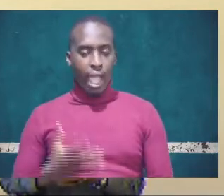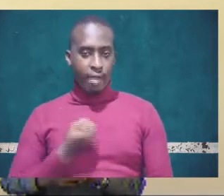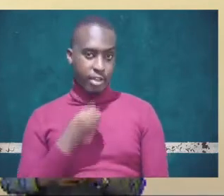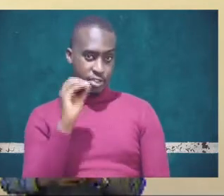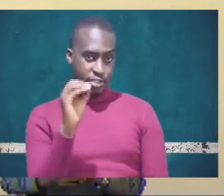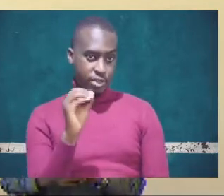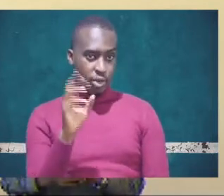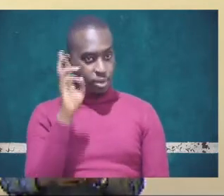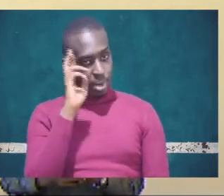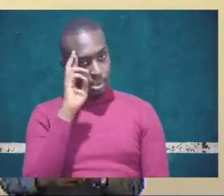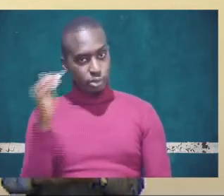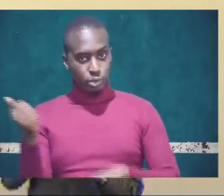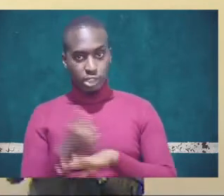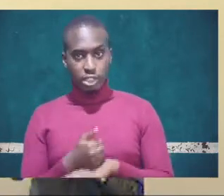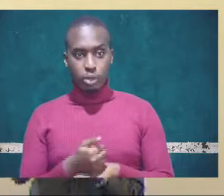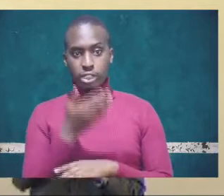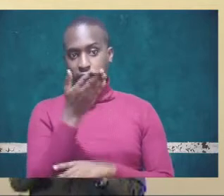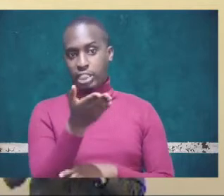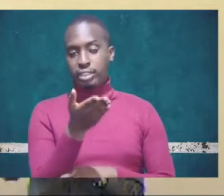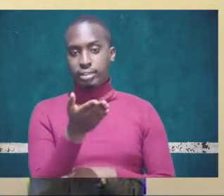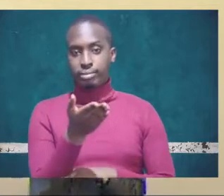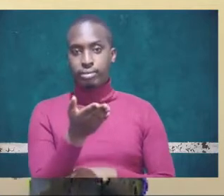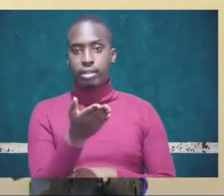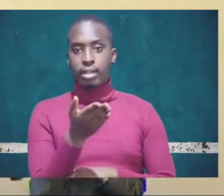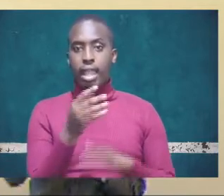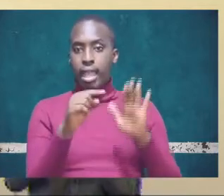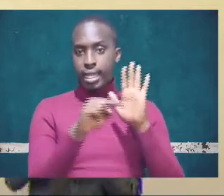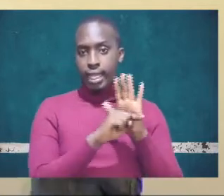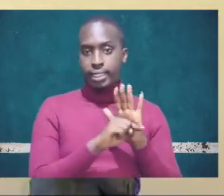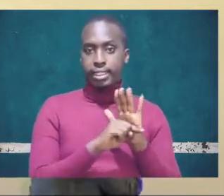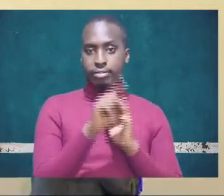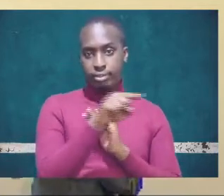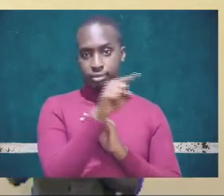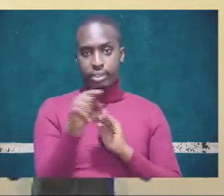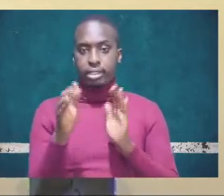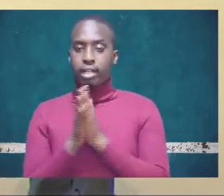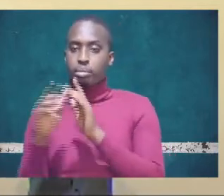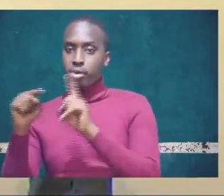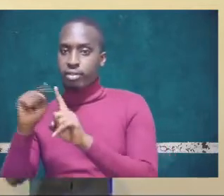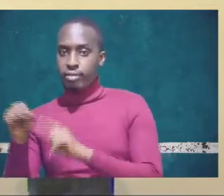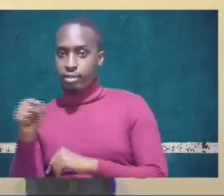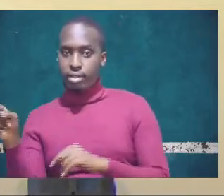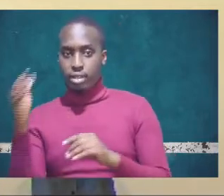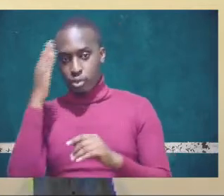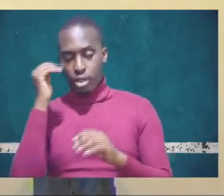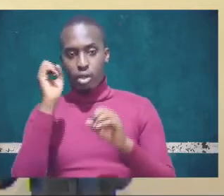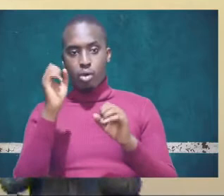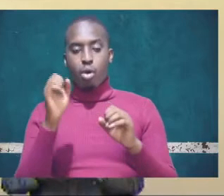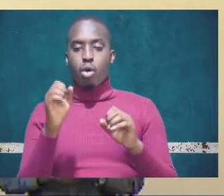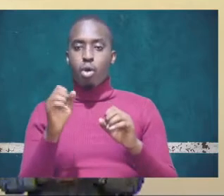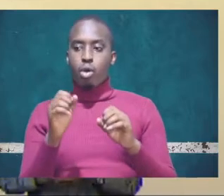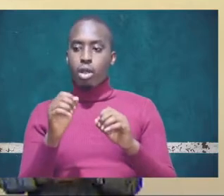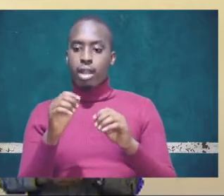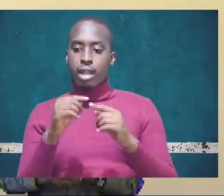and remember to put this negative infinity, positive infinity, and show that your line is going on